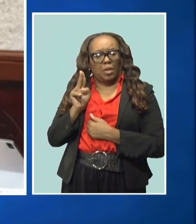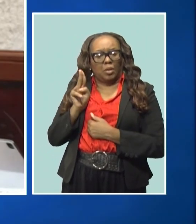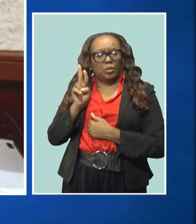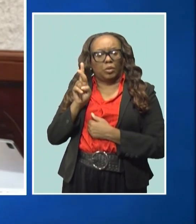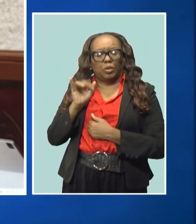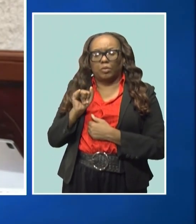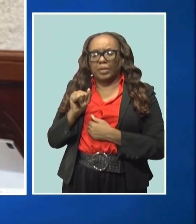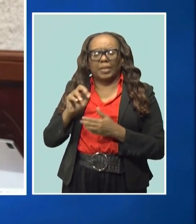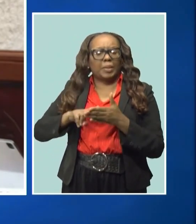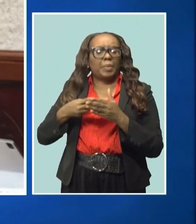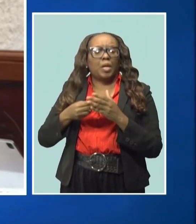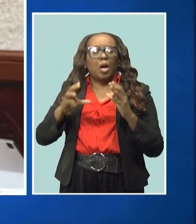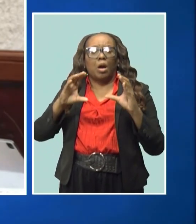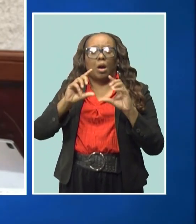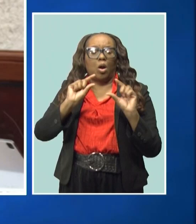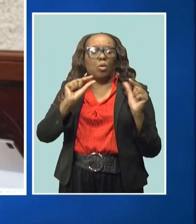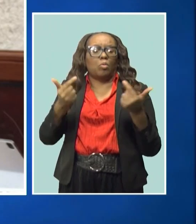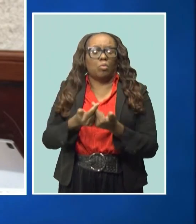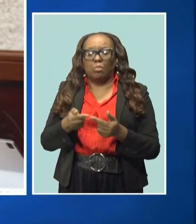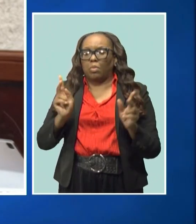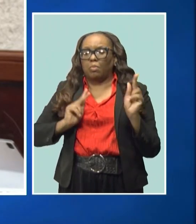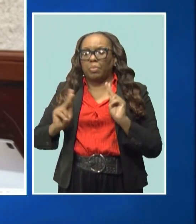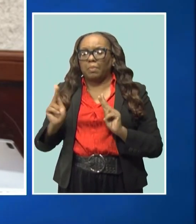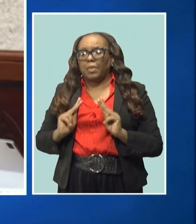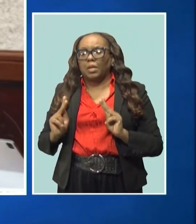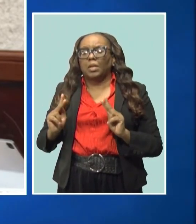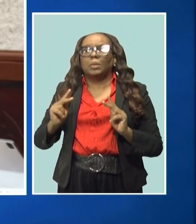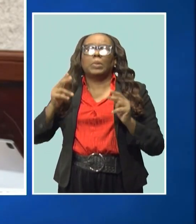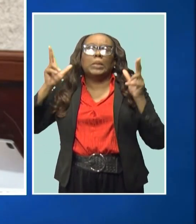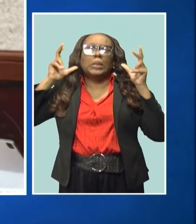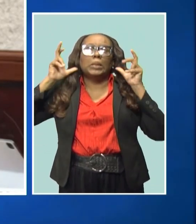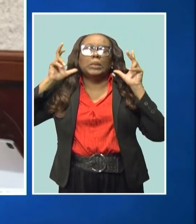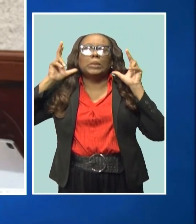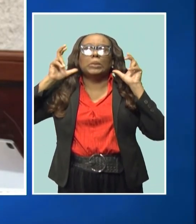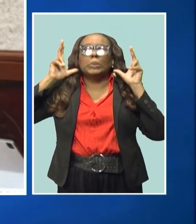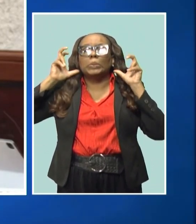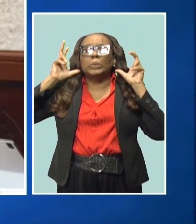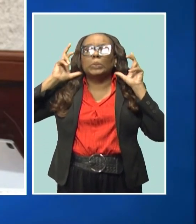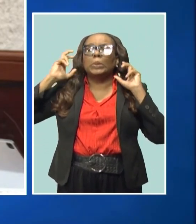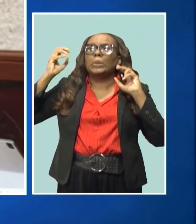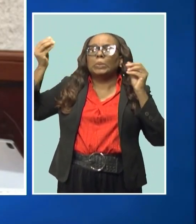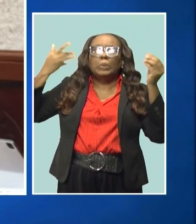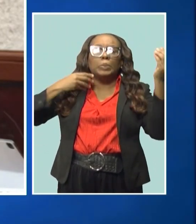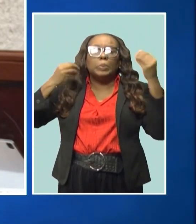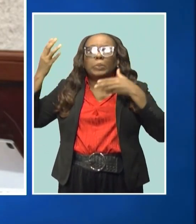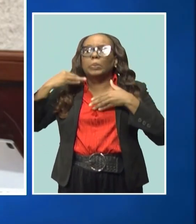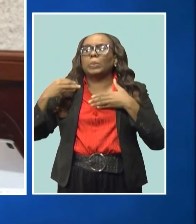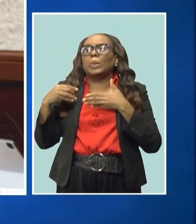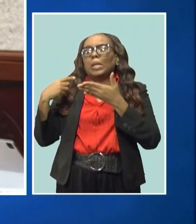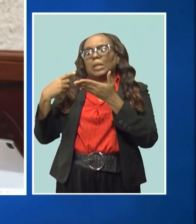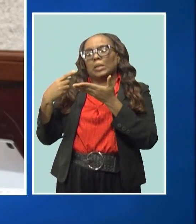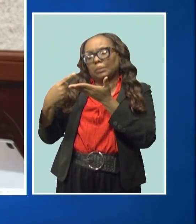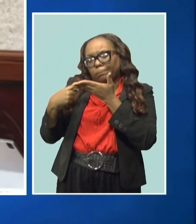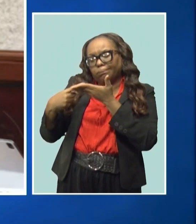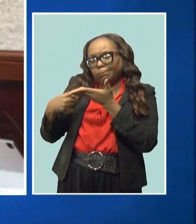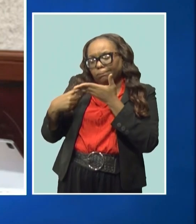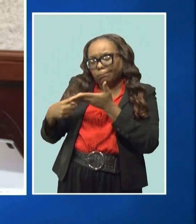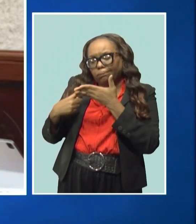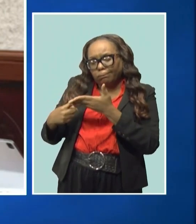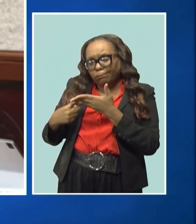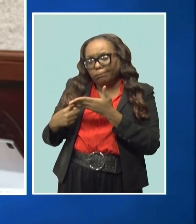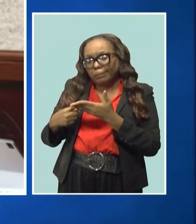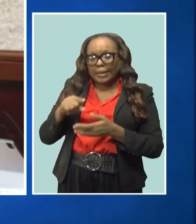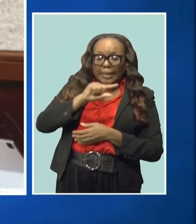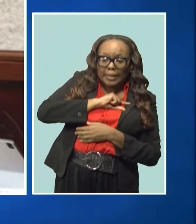They eliminate at the outset the selection of the jury. As you well know, sir, when you begin your case,